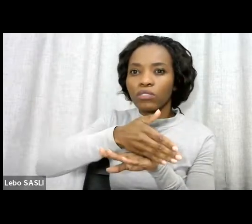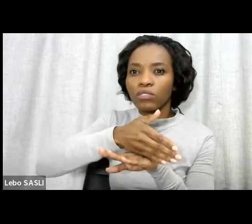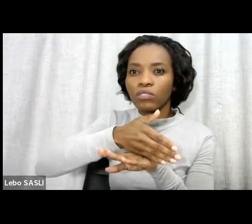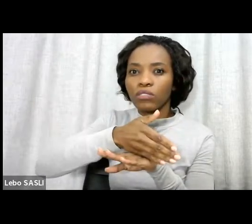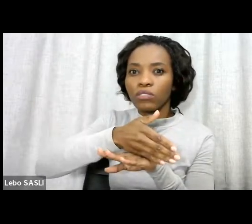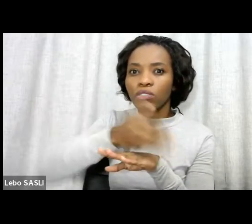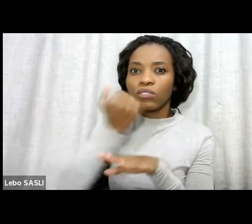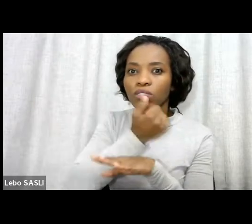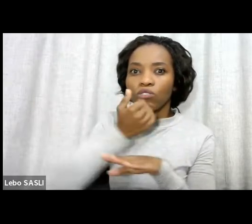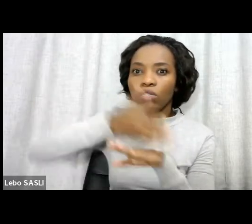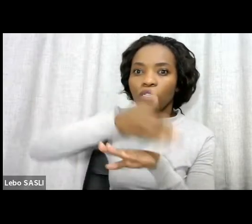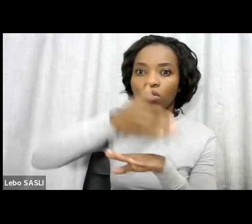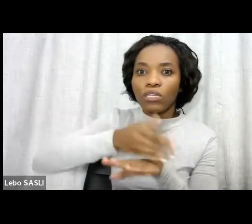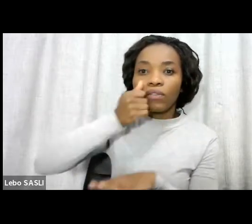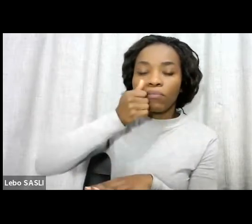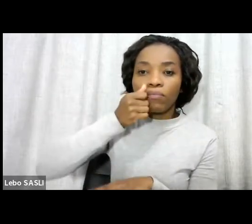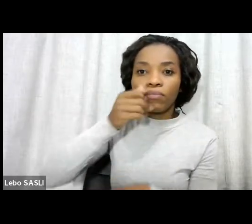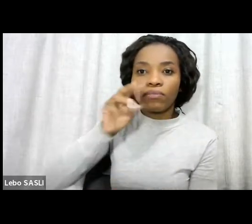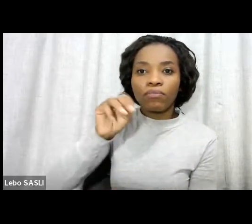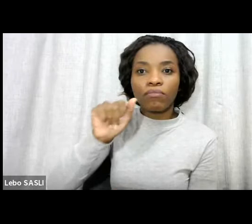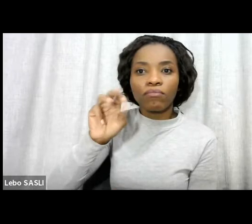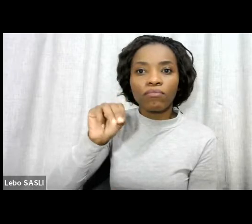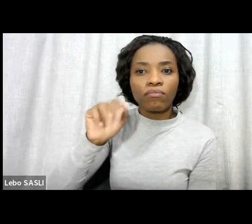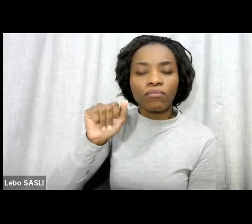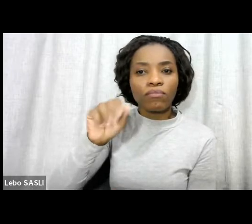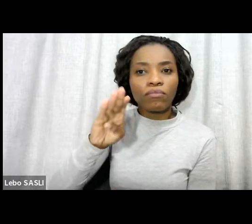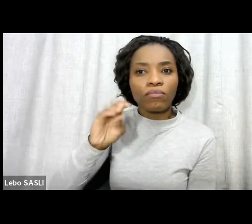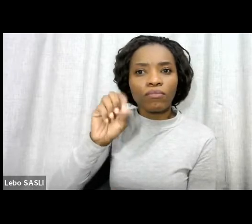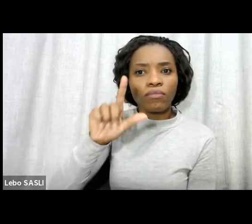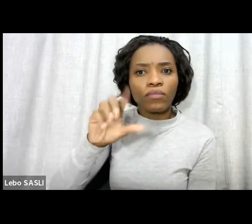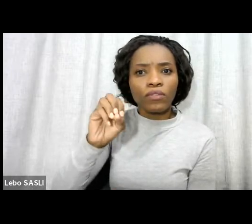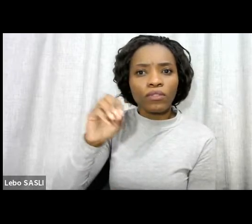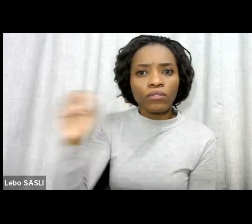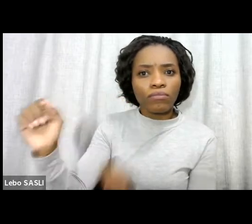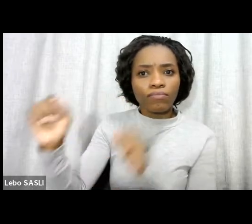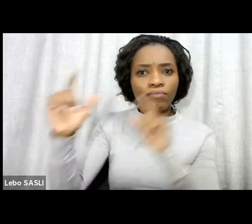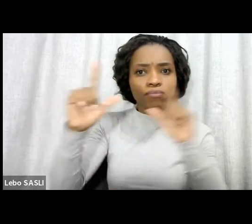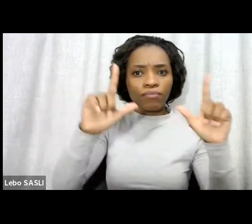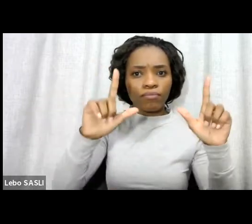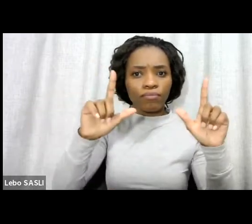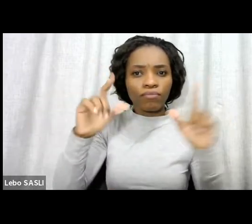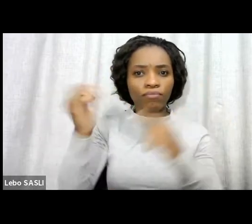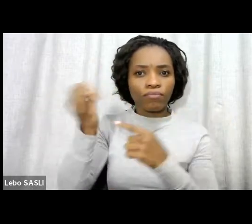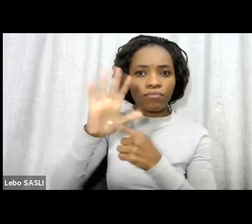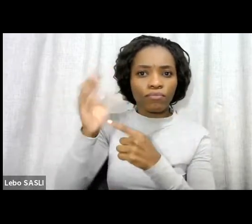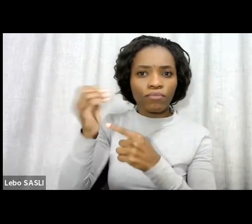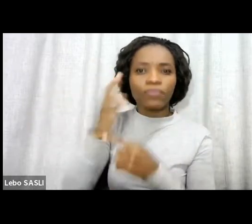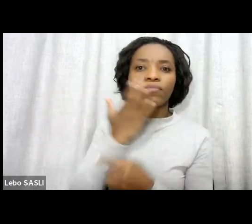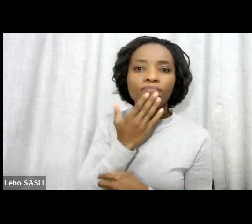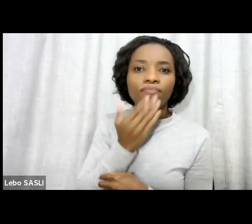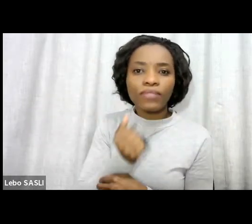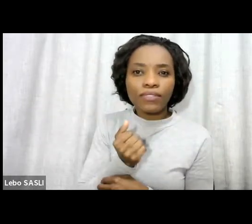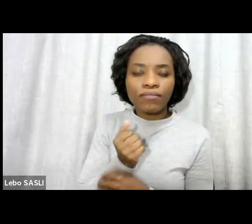Dr. Mamabolo, your presentation is not flighting. Kindly ensure that it is flighting before we continue.